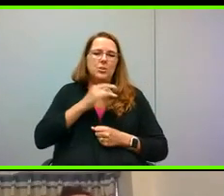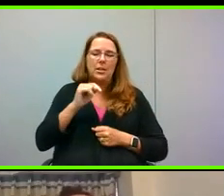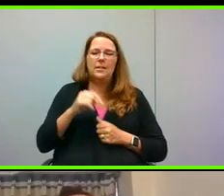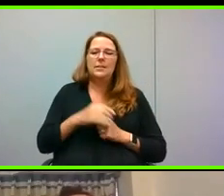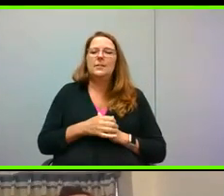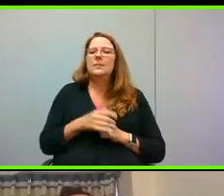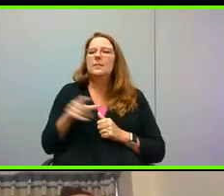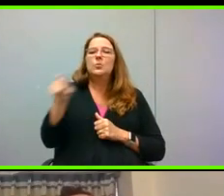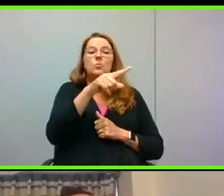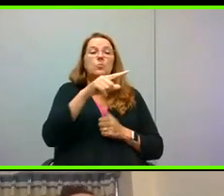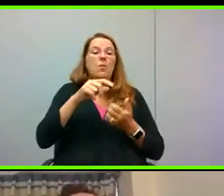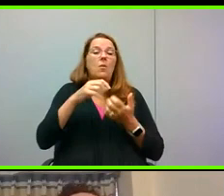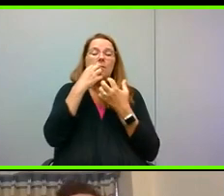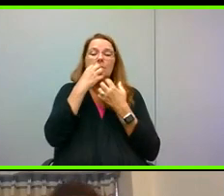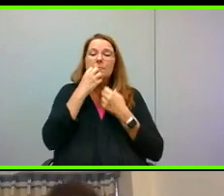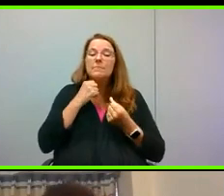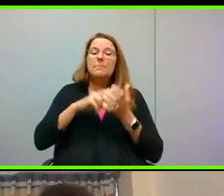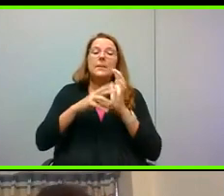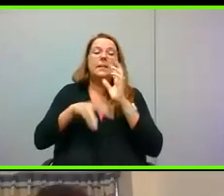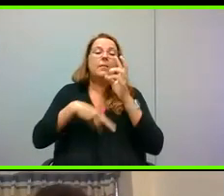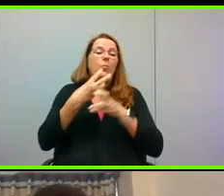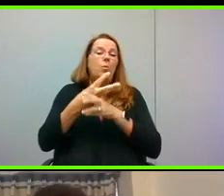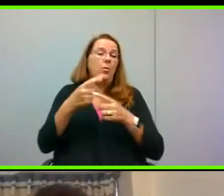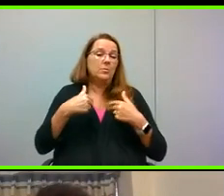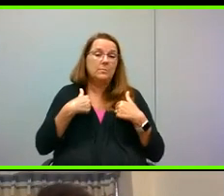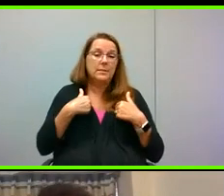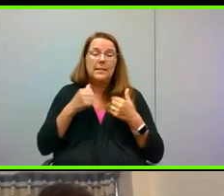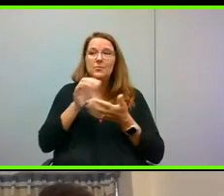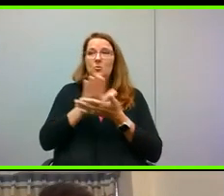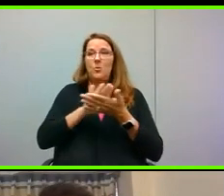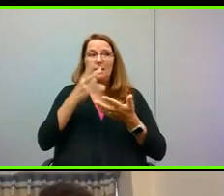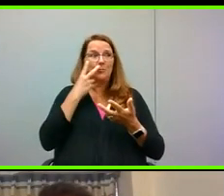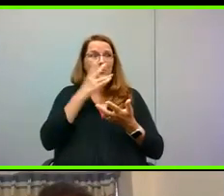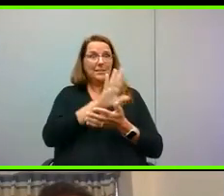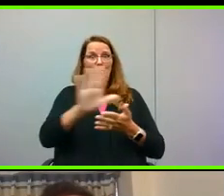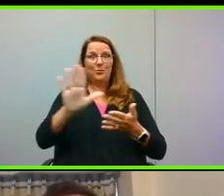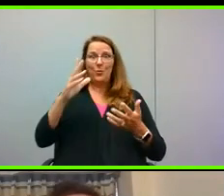me. It's so nice to see your faces. It's been so long.